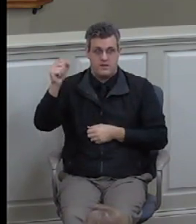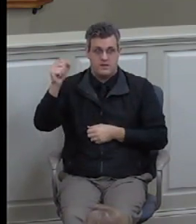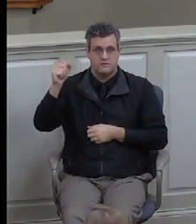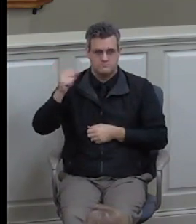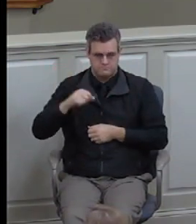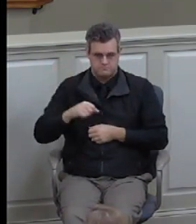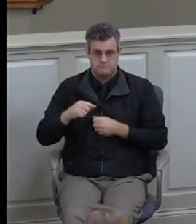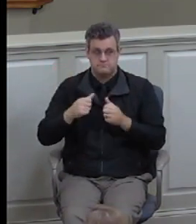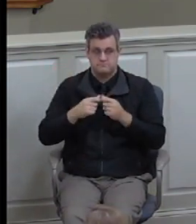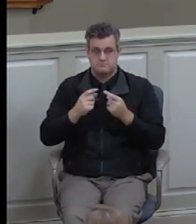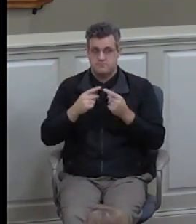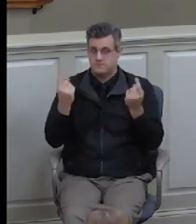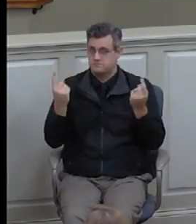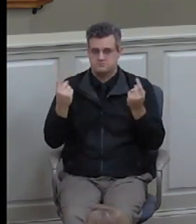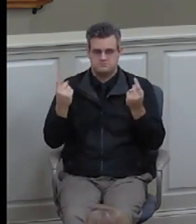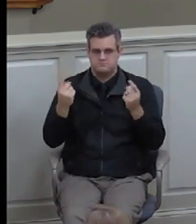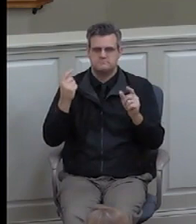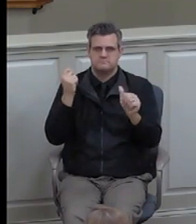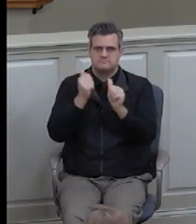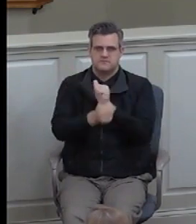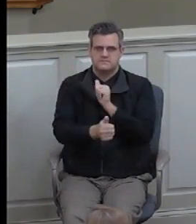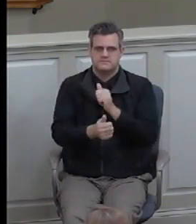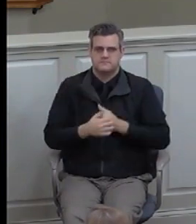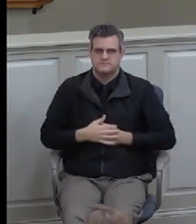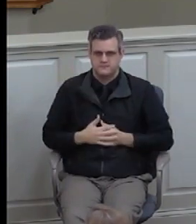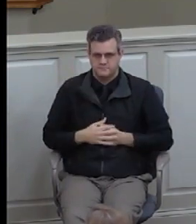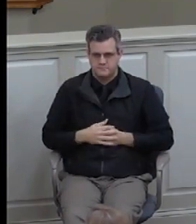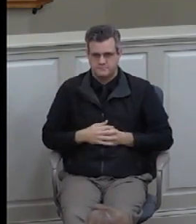Aye. Opposed, like sign. Motion carries.